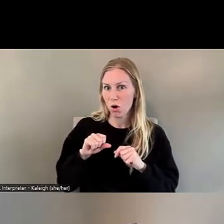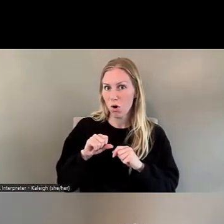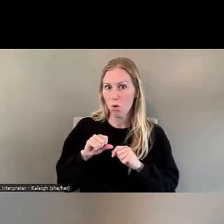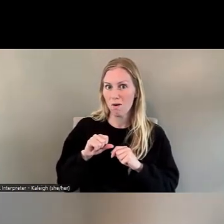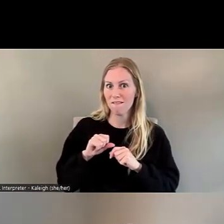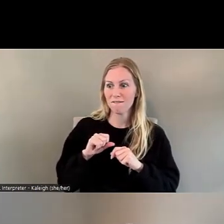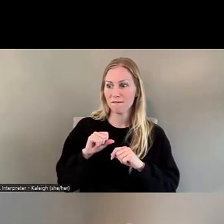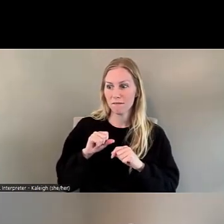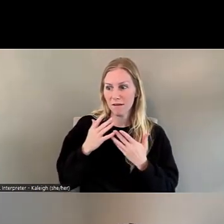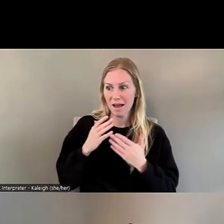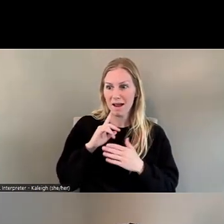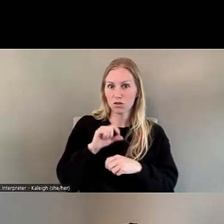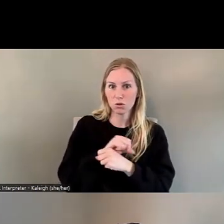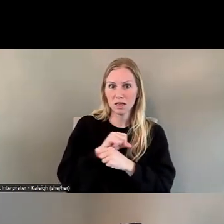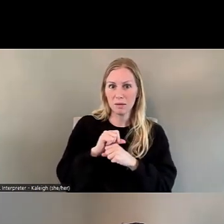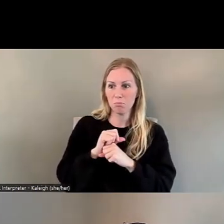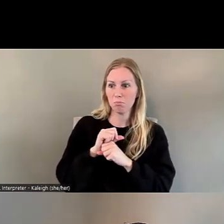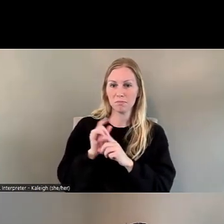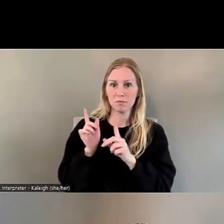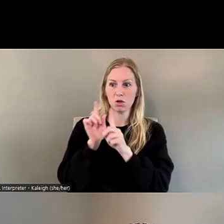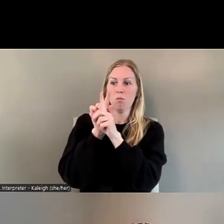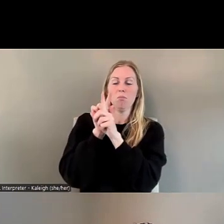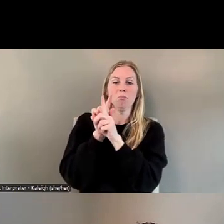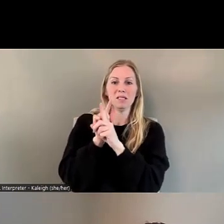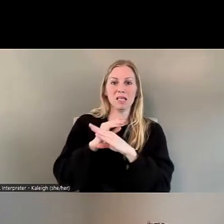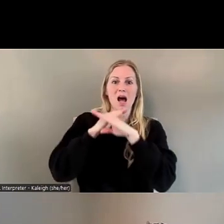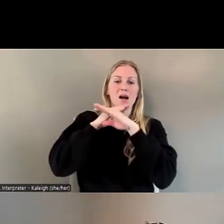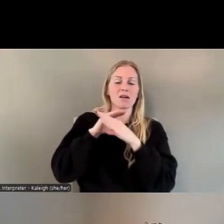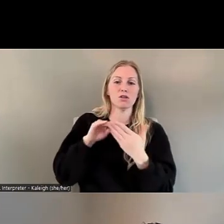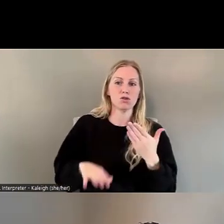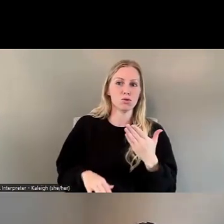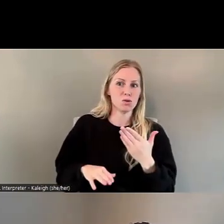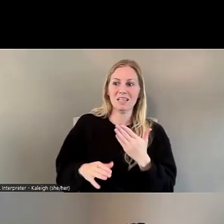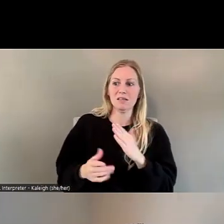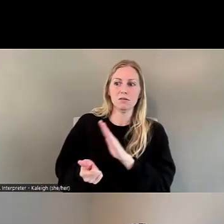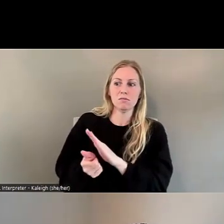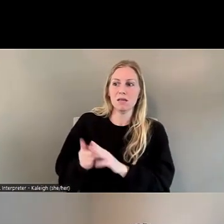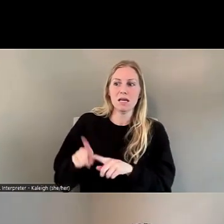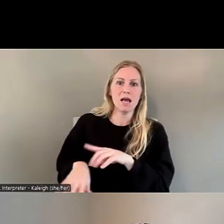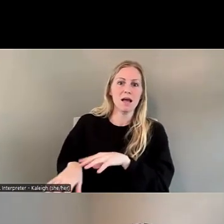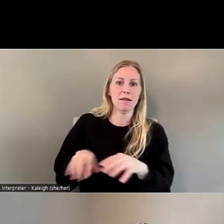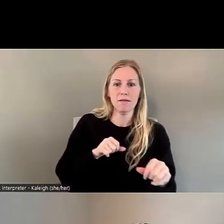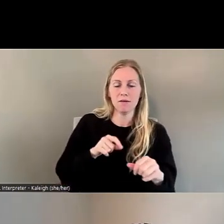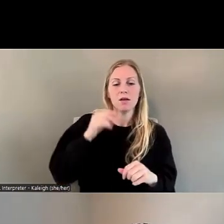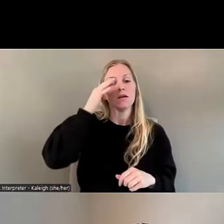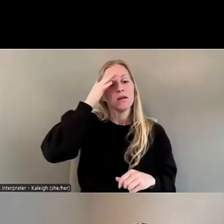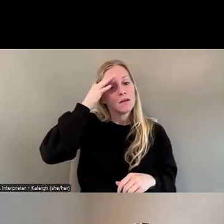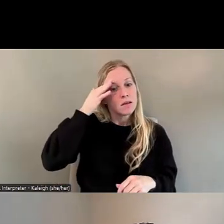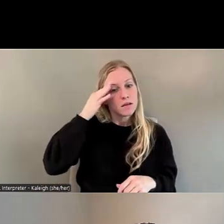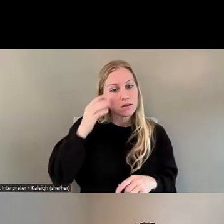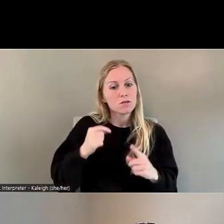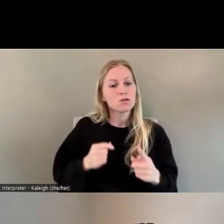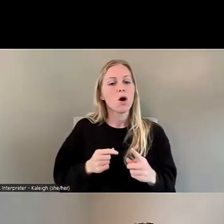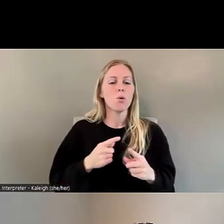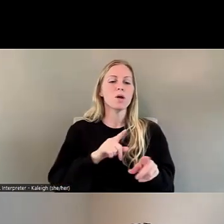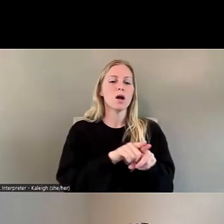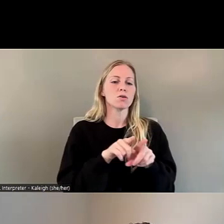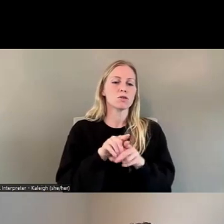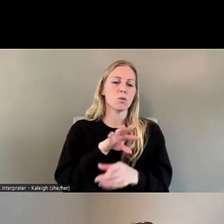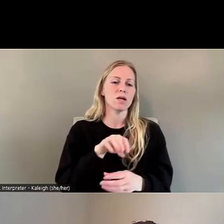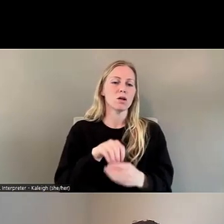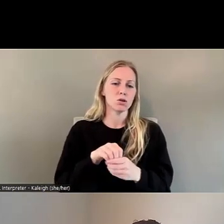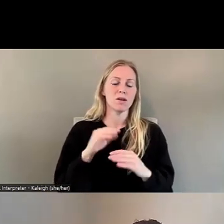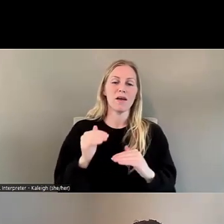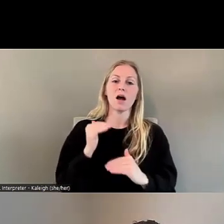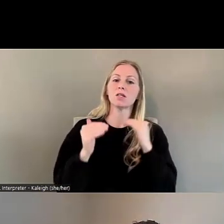student into a space and not allowing them to leave, we also included a provision in the settlement agreement that clarified that an adult blocking